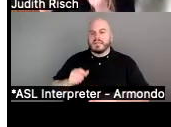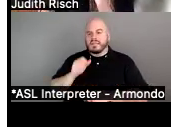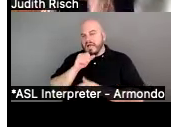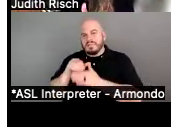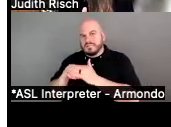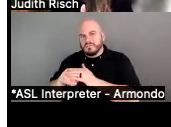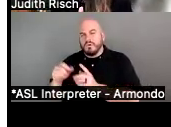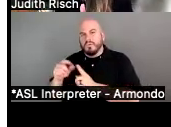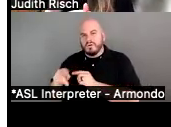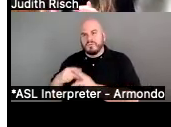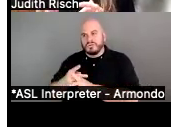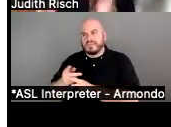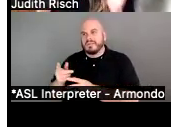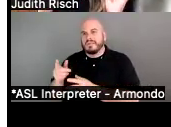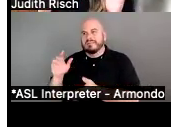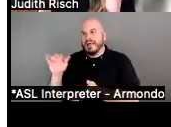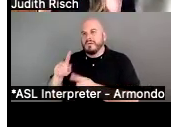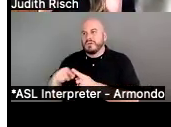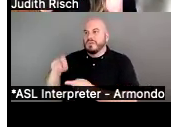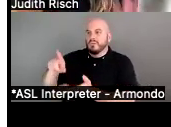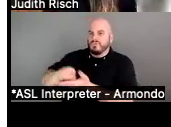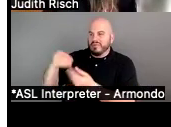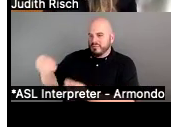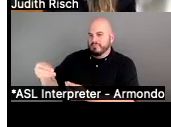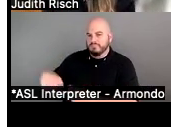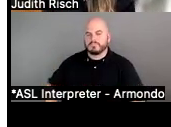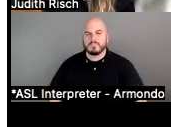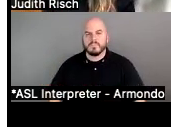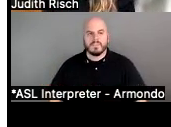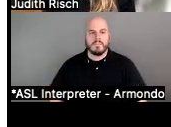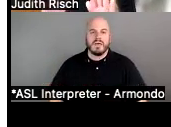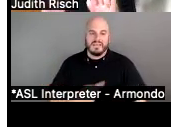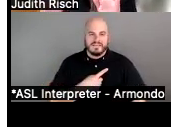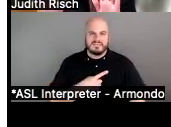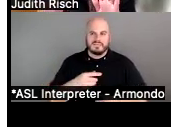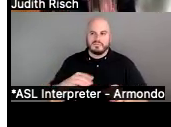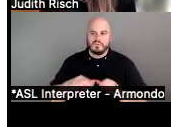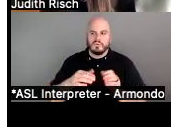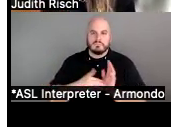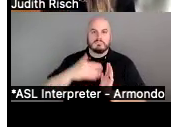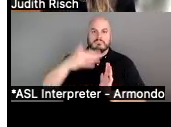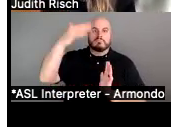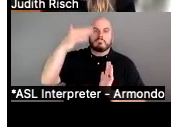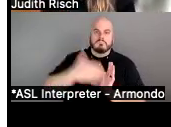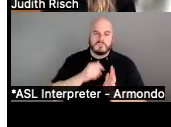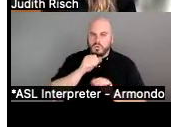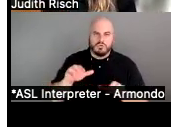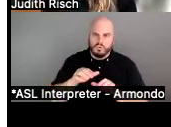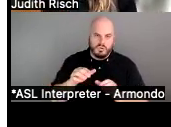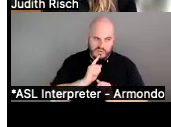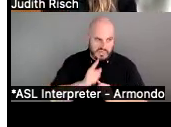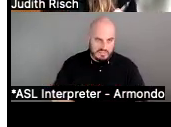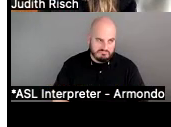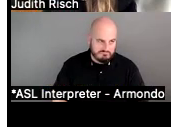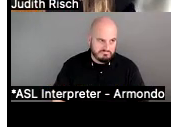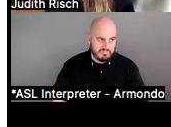need to do it for printing. But again, do this sparingly. Don't do it really. But